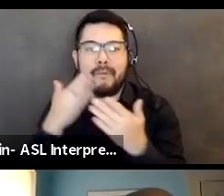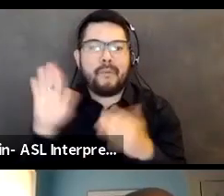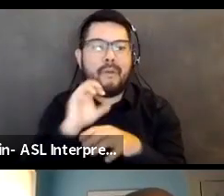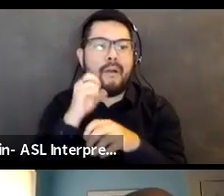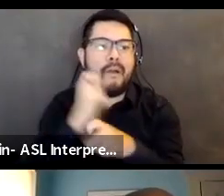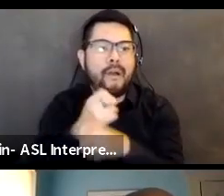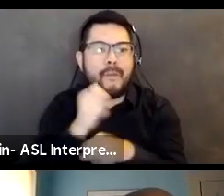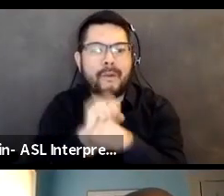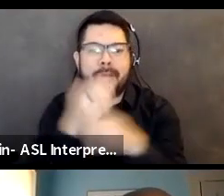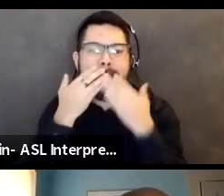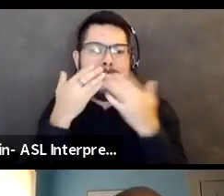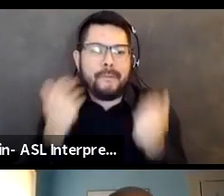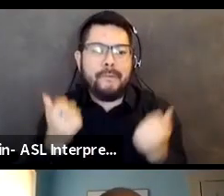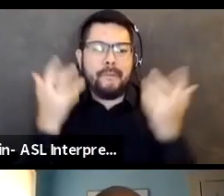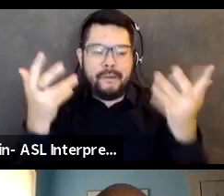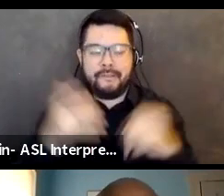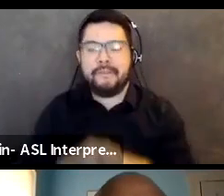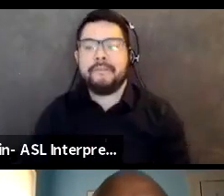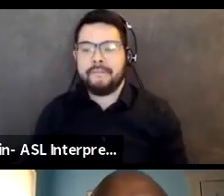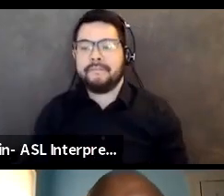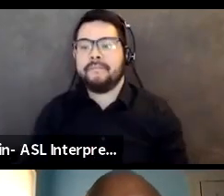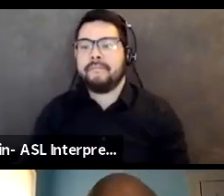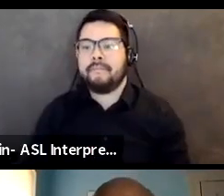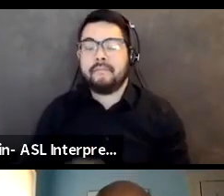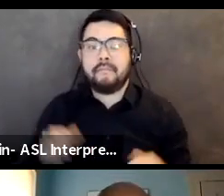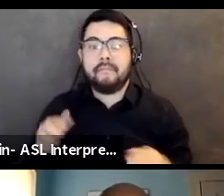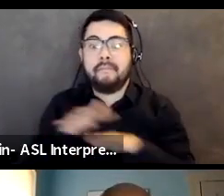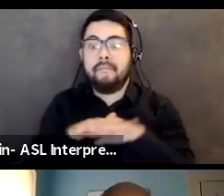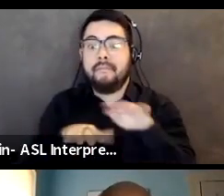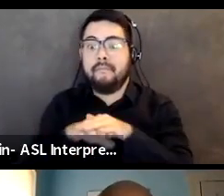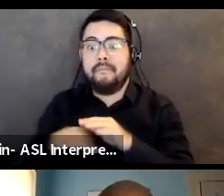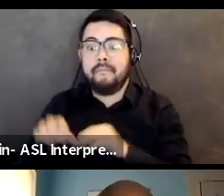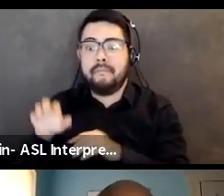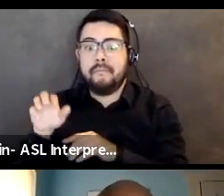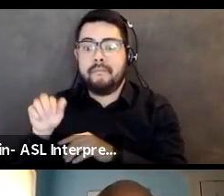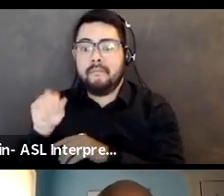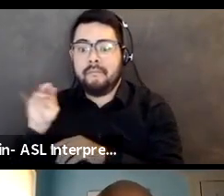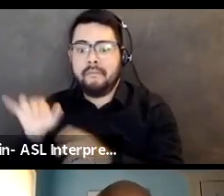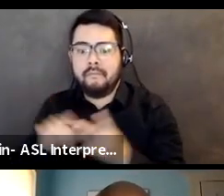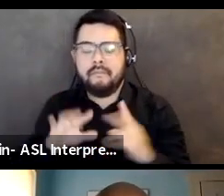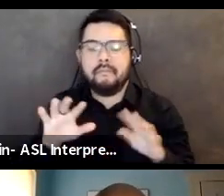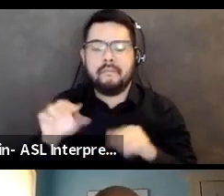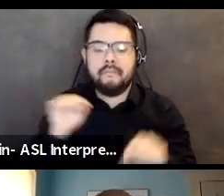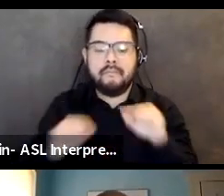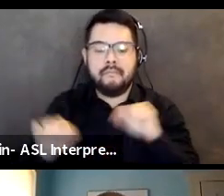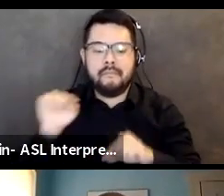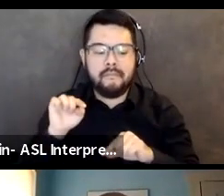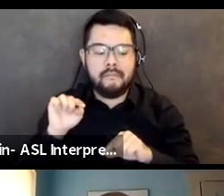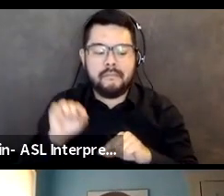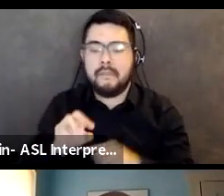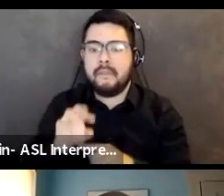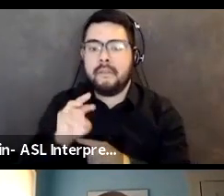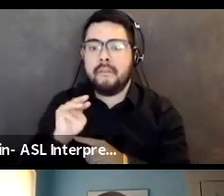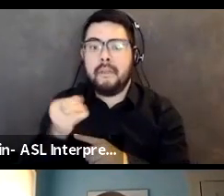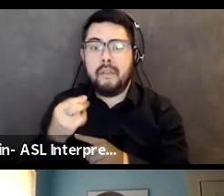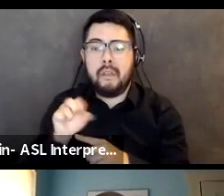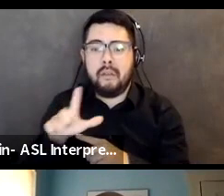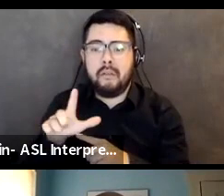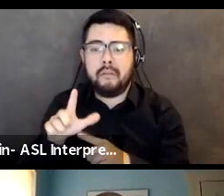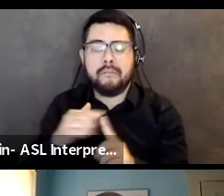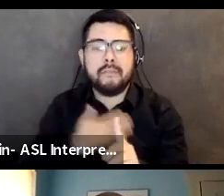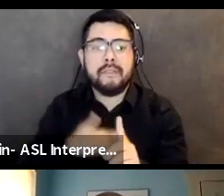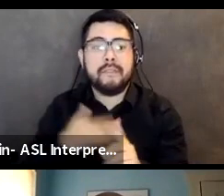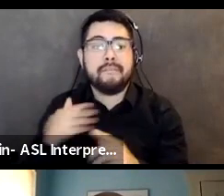you okay thank you mr president uh i don't know if luis remember from go ahead